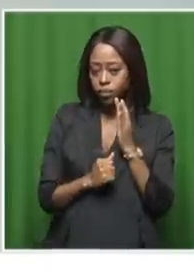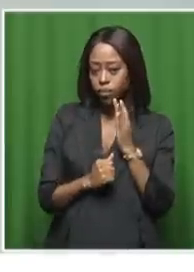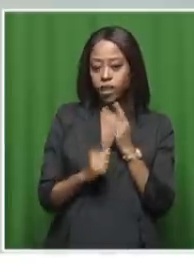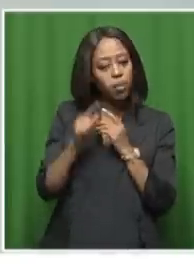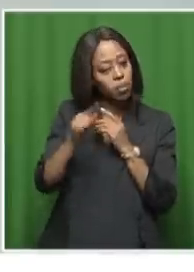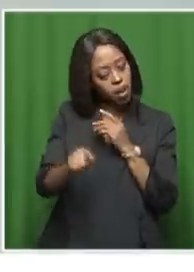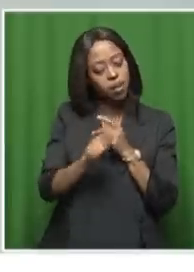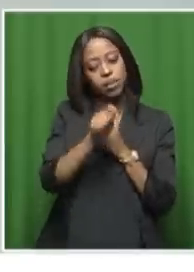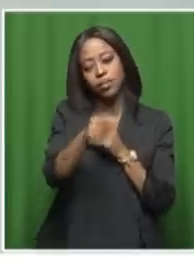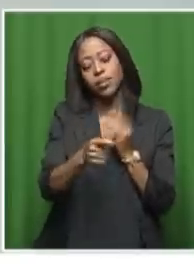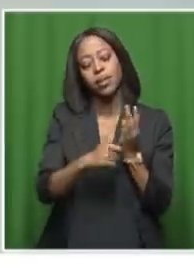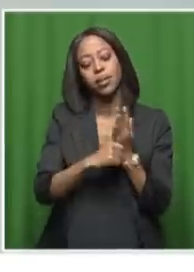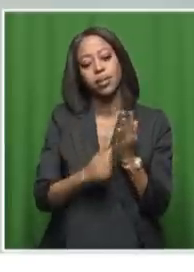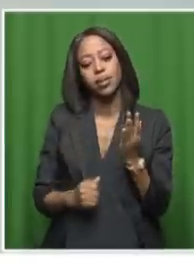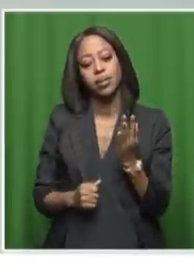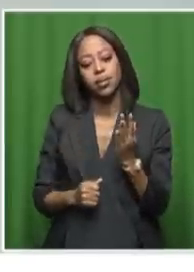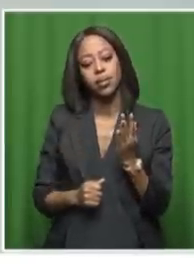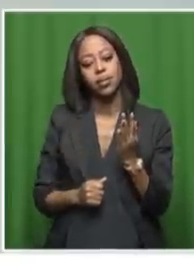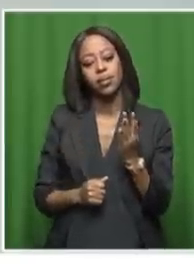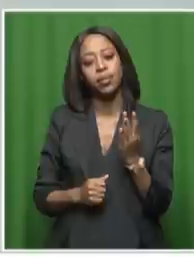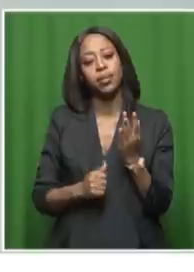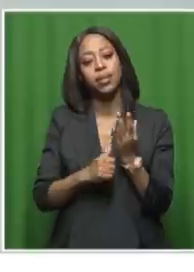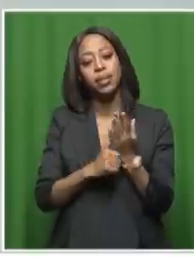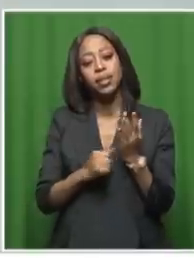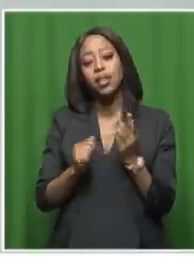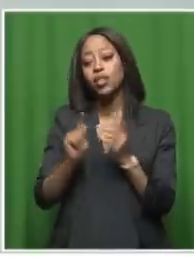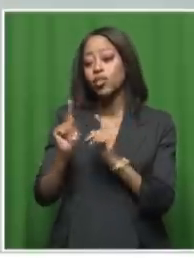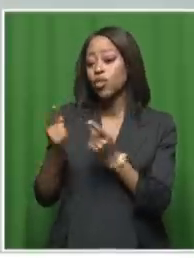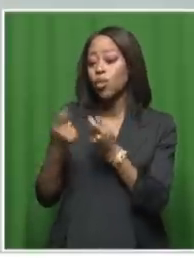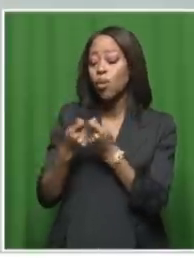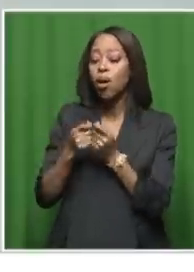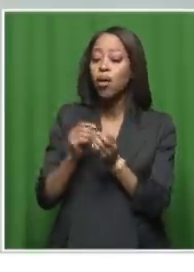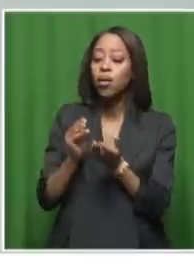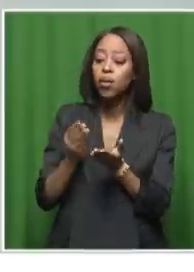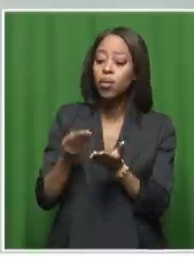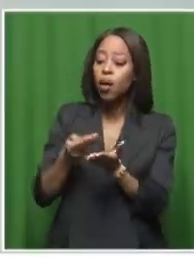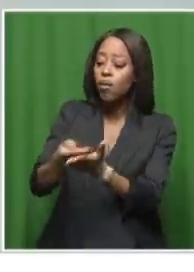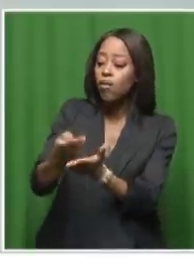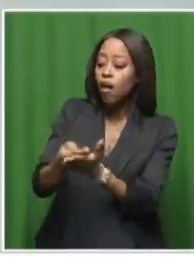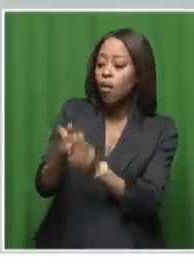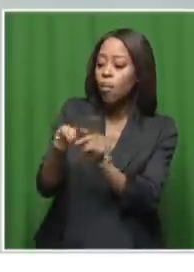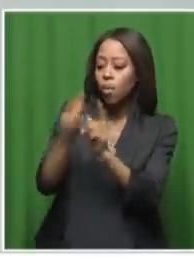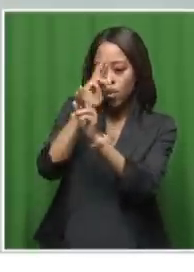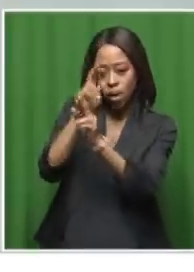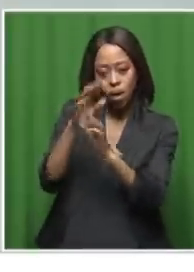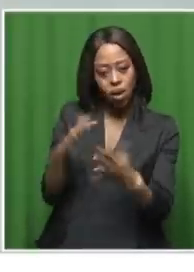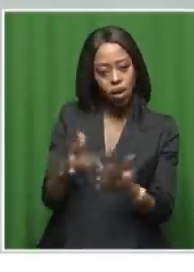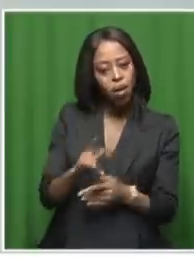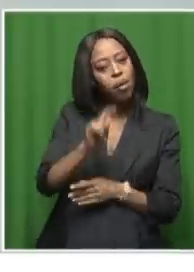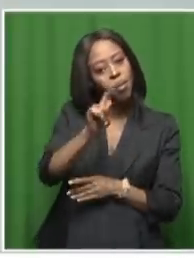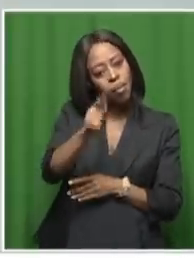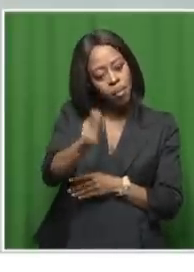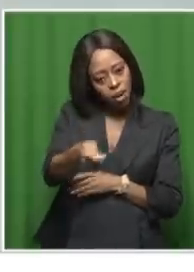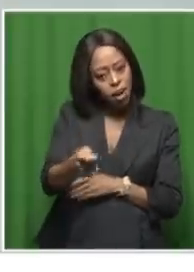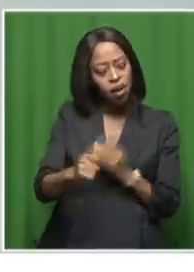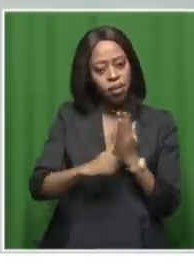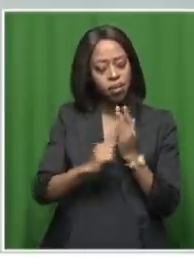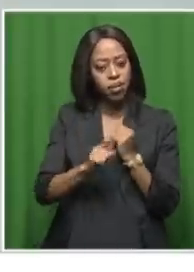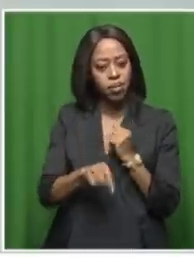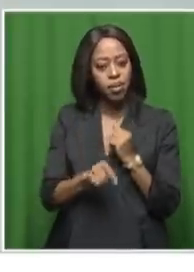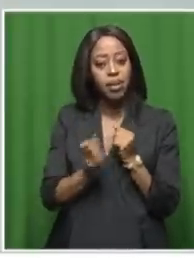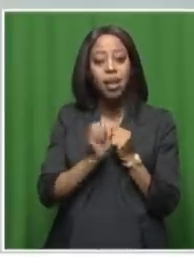tax. You're not going to be taking taxpayers' money to fund people who don't respect that. You've got to pay tax if you meet